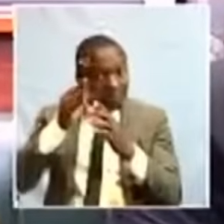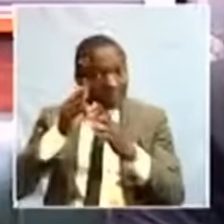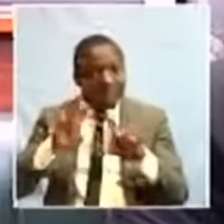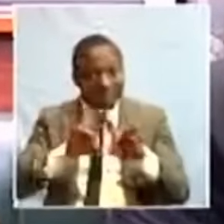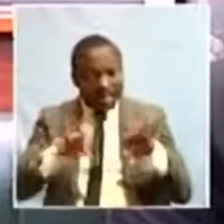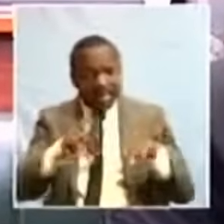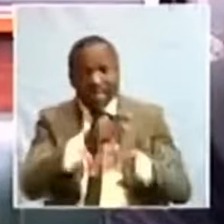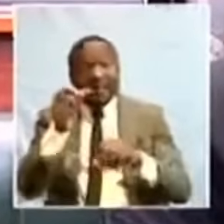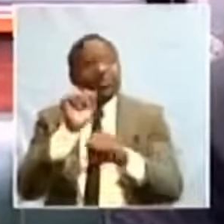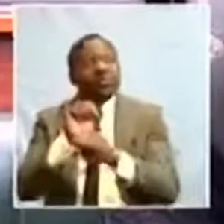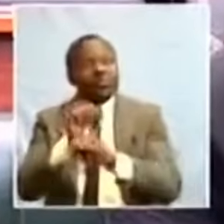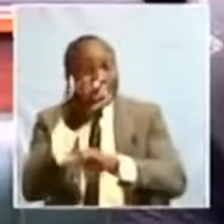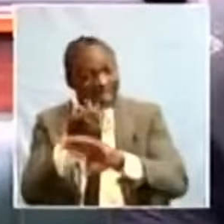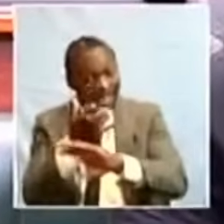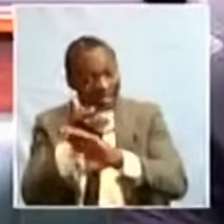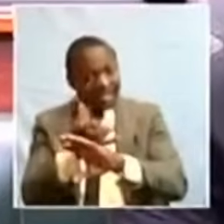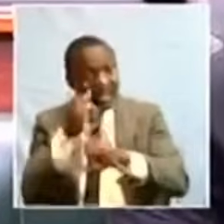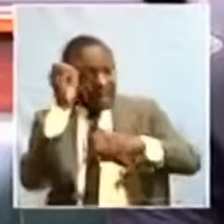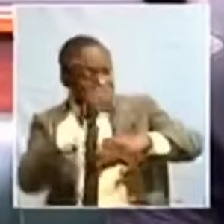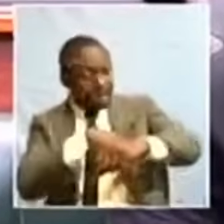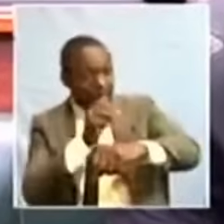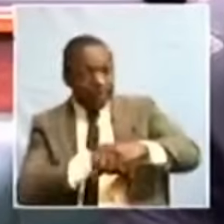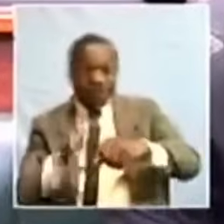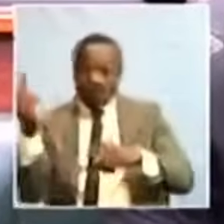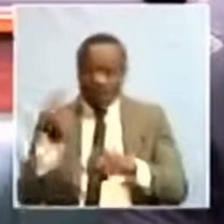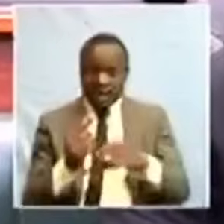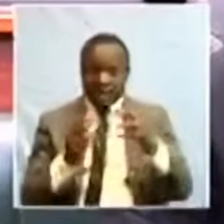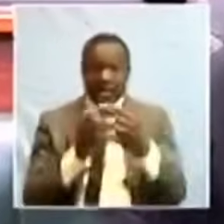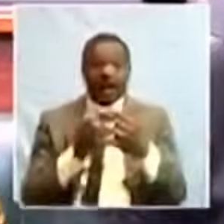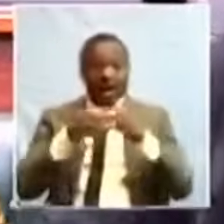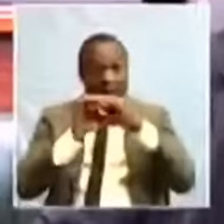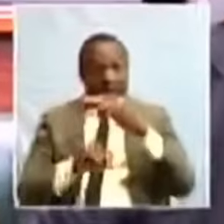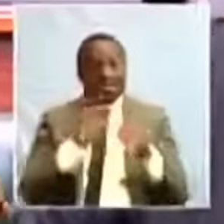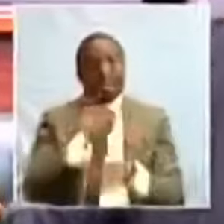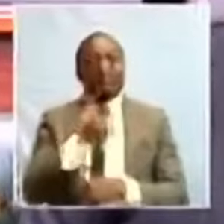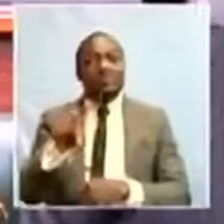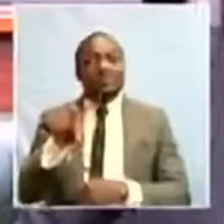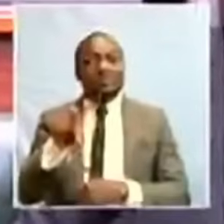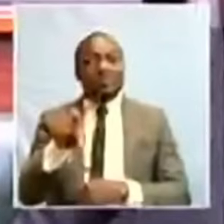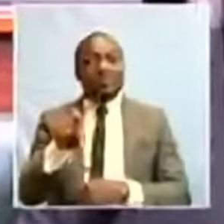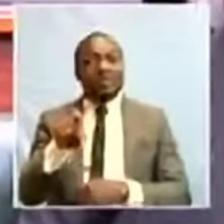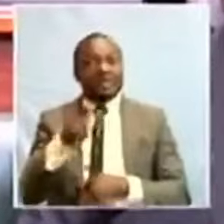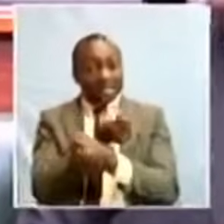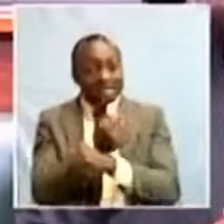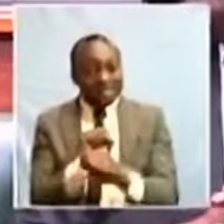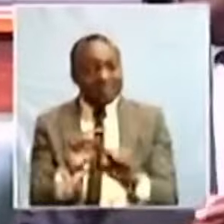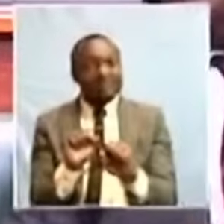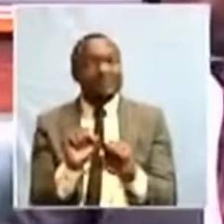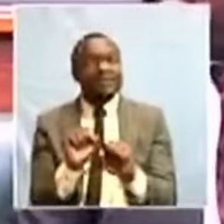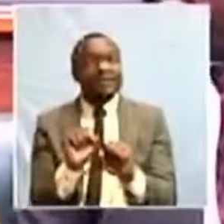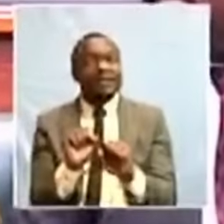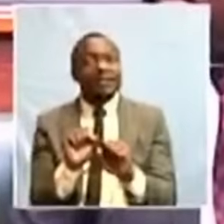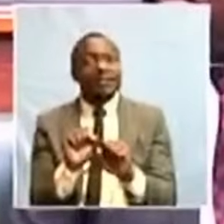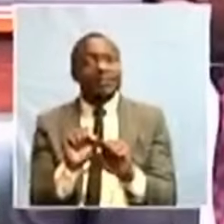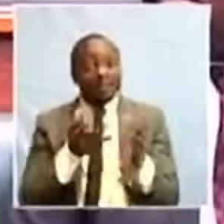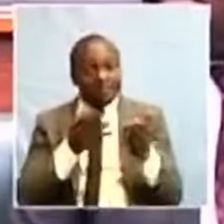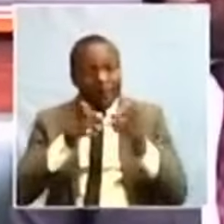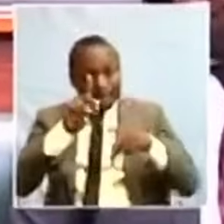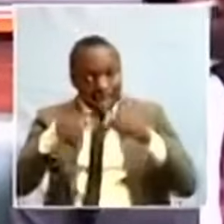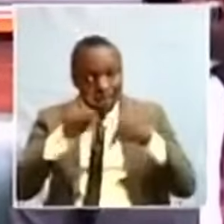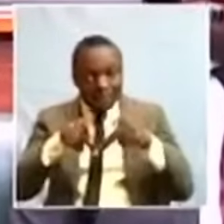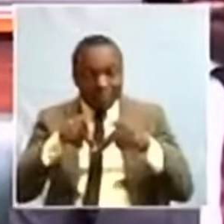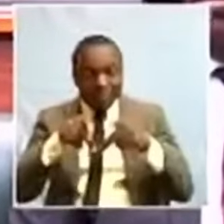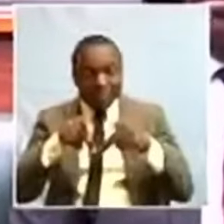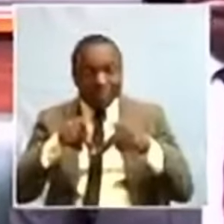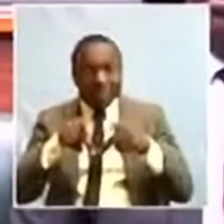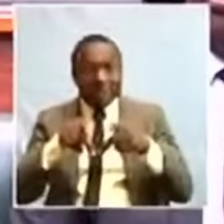hard. When the investment is coming under PPP, it is saving people. The roads only is not what